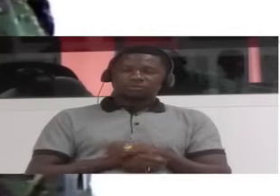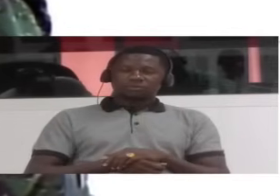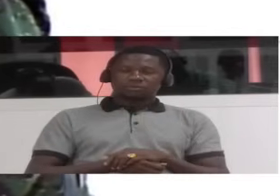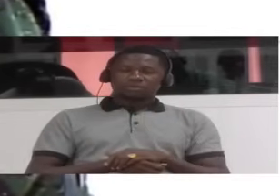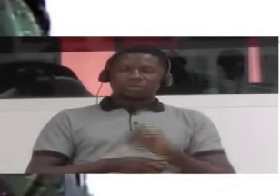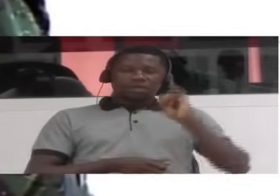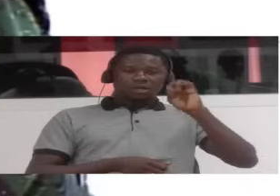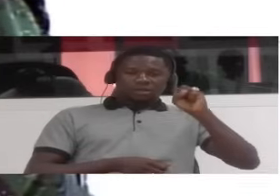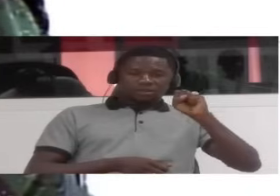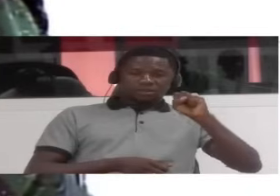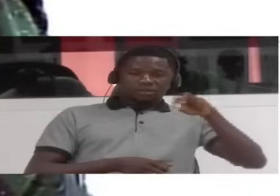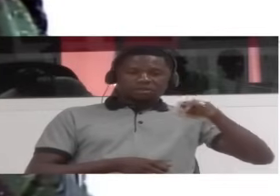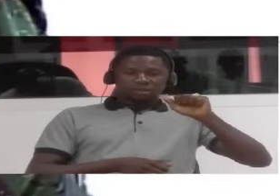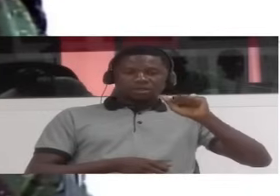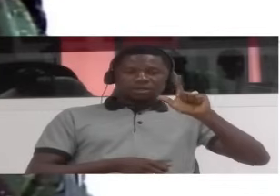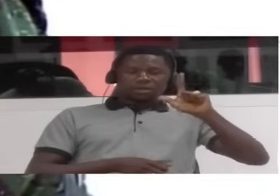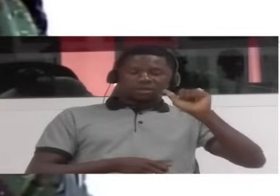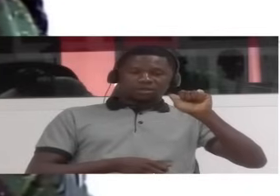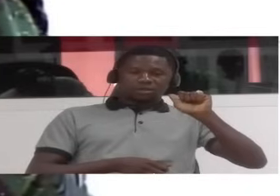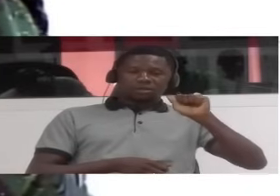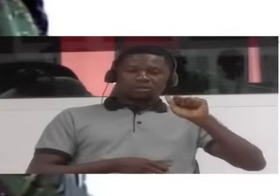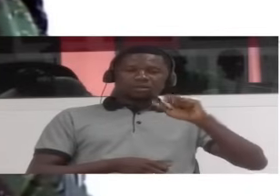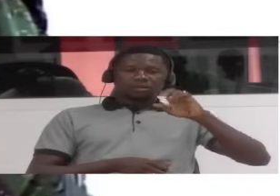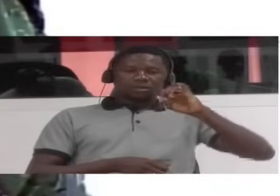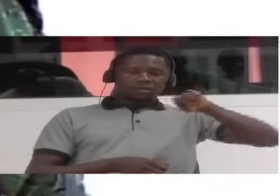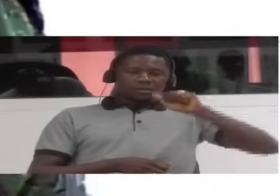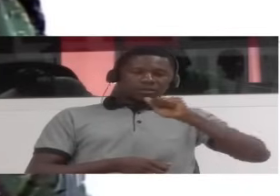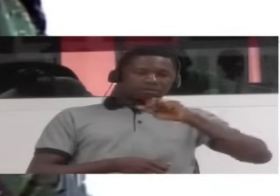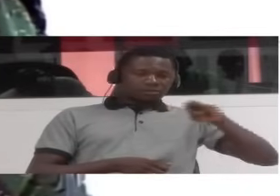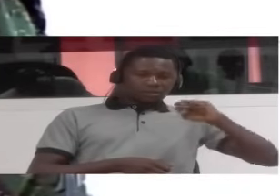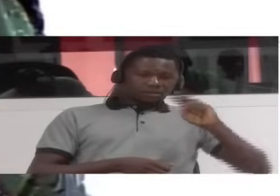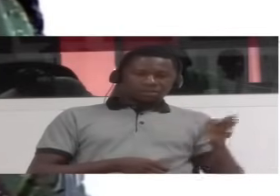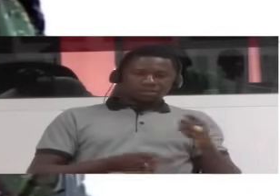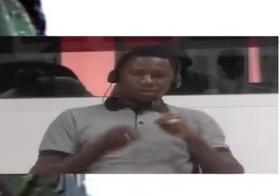Jammeh. Assassin, that is Senghor.